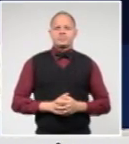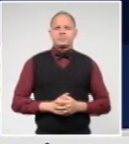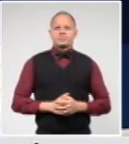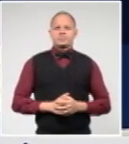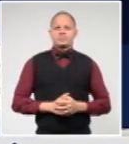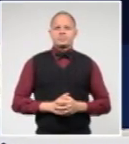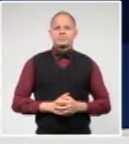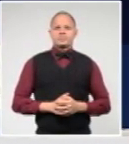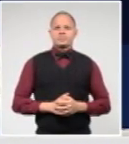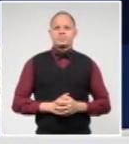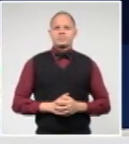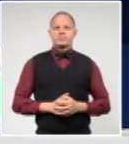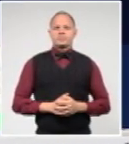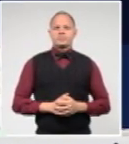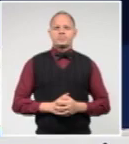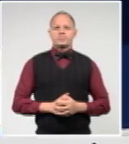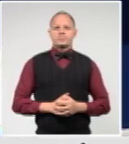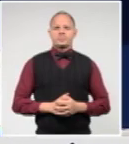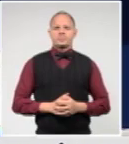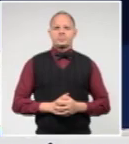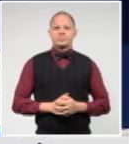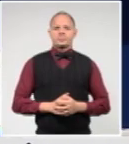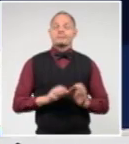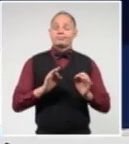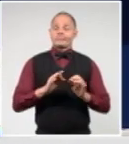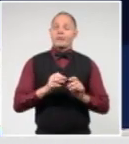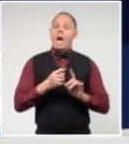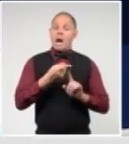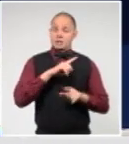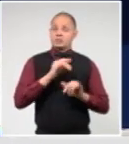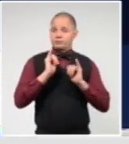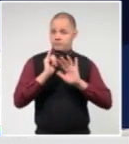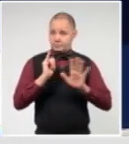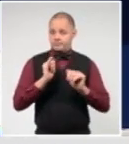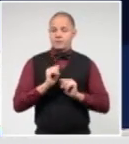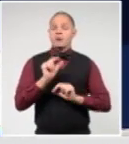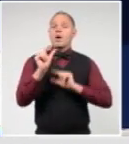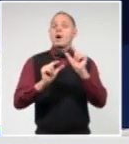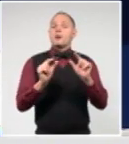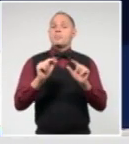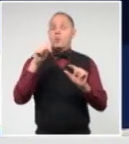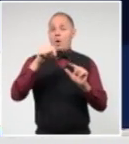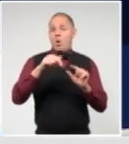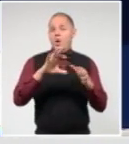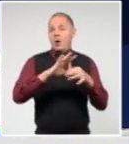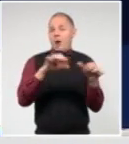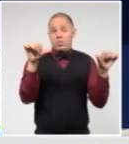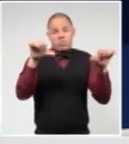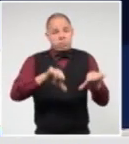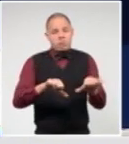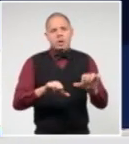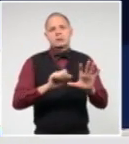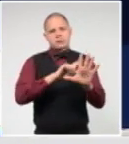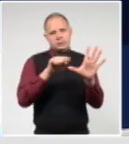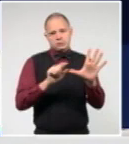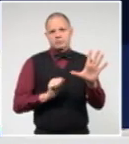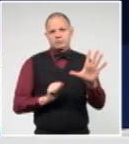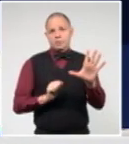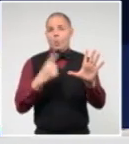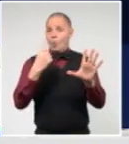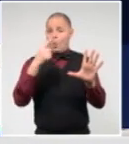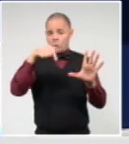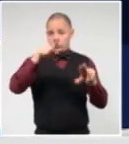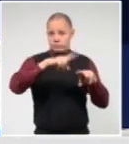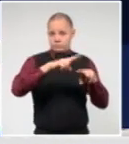Ávila, and 3 in Camagüey. 12 patients are also reported as serious, 7